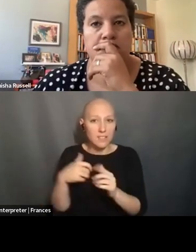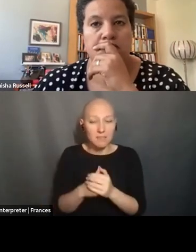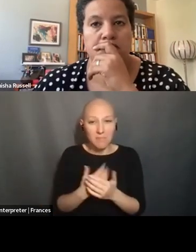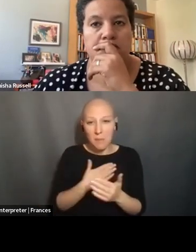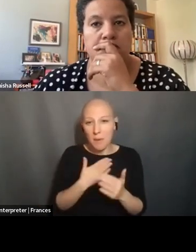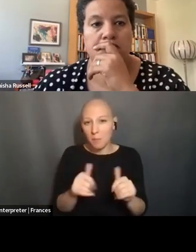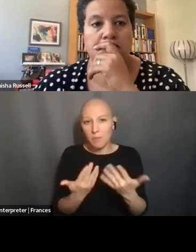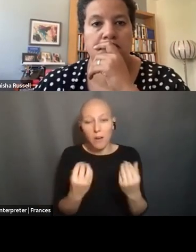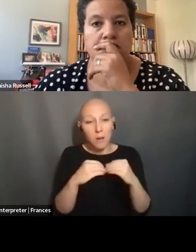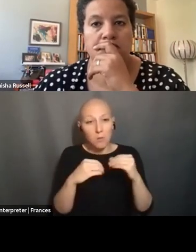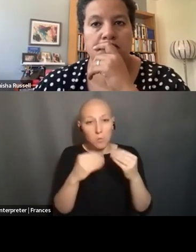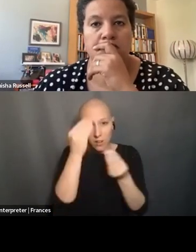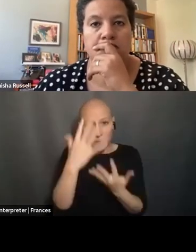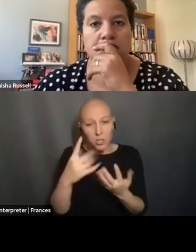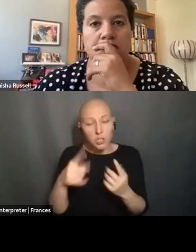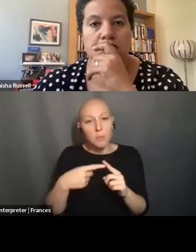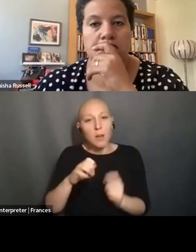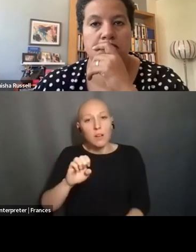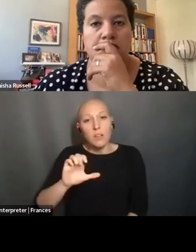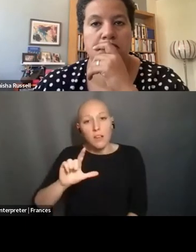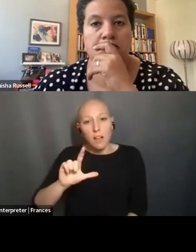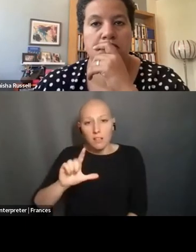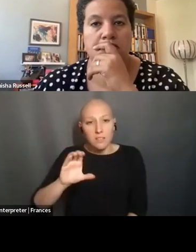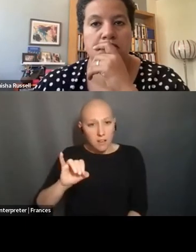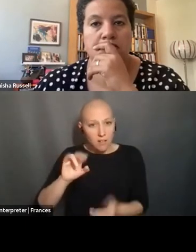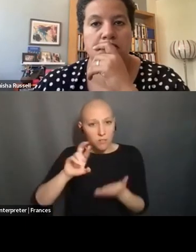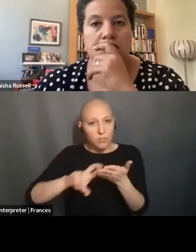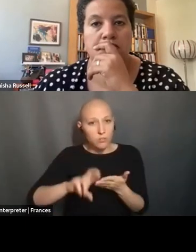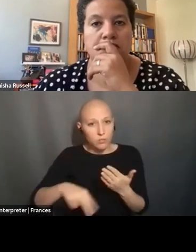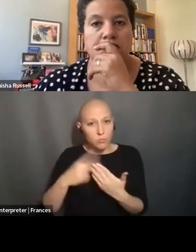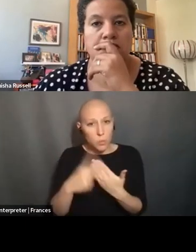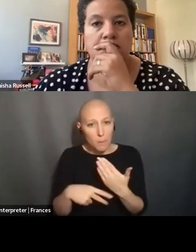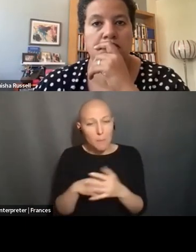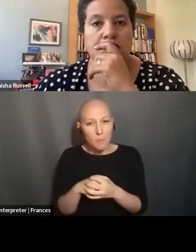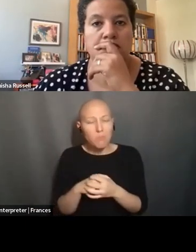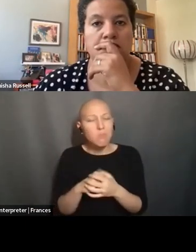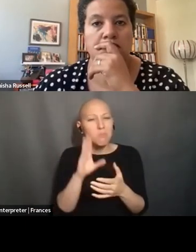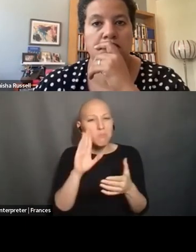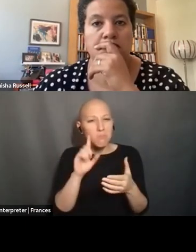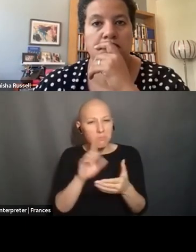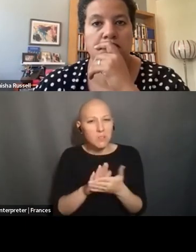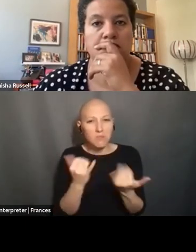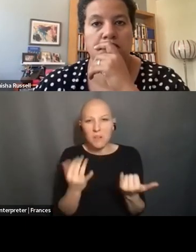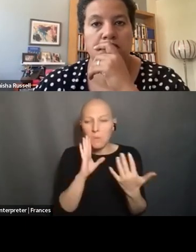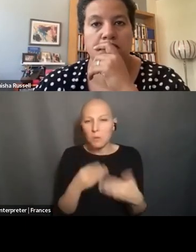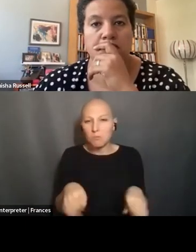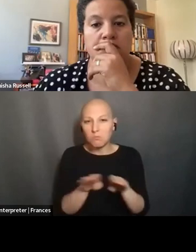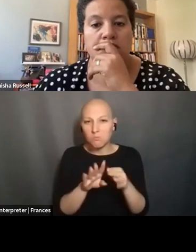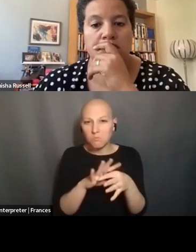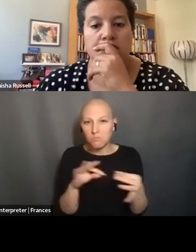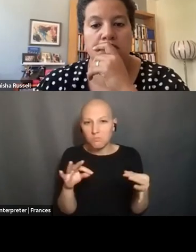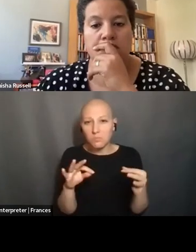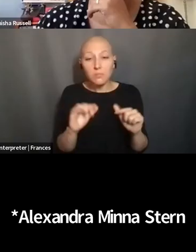more information on the ELSI research program, but I think that I will leave it at there and turn it over